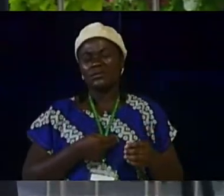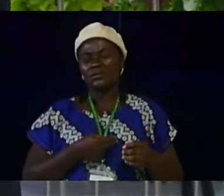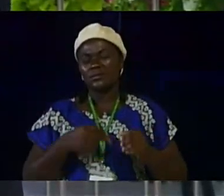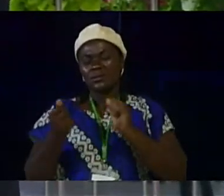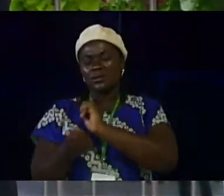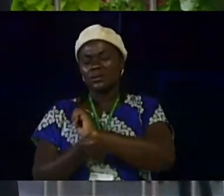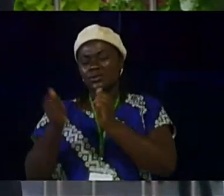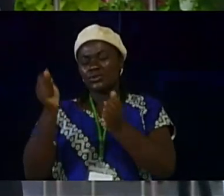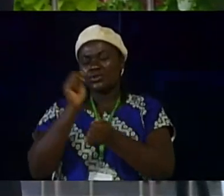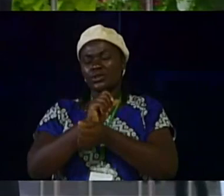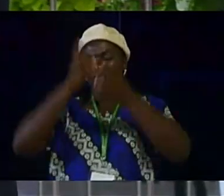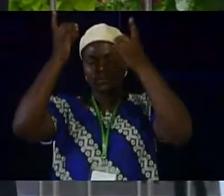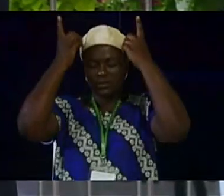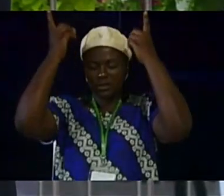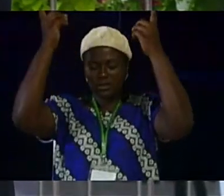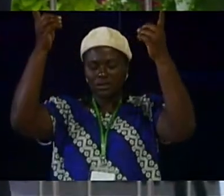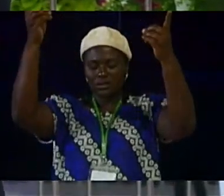Change destinies.